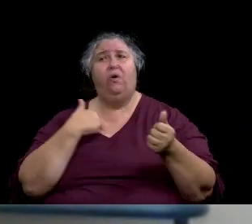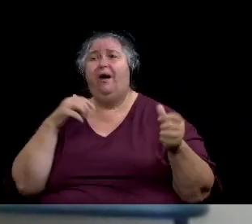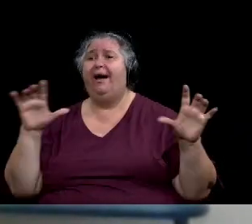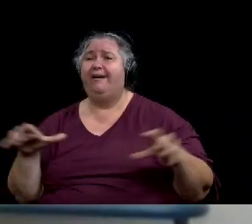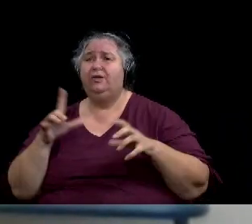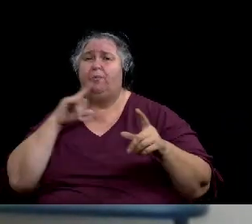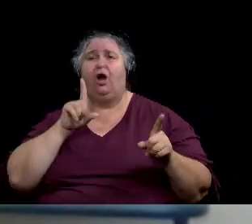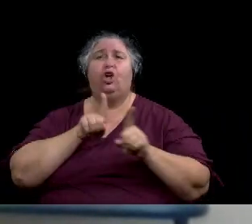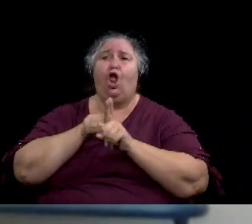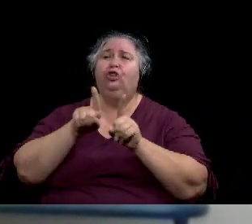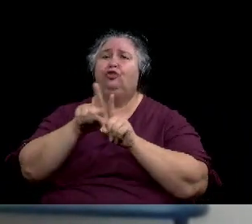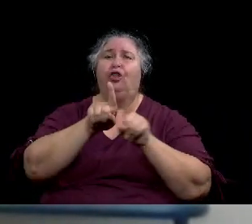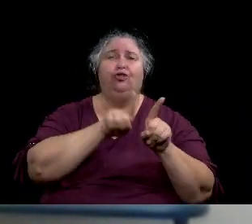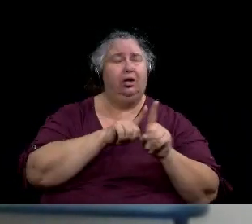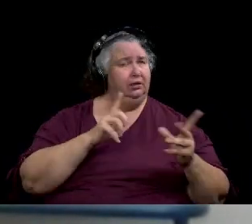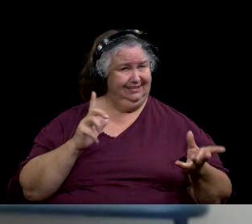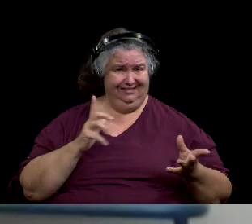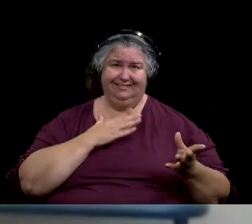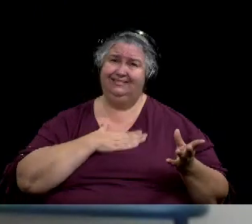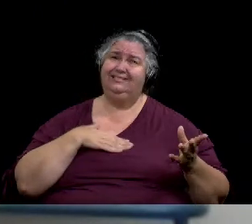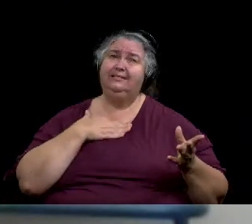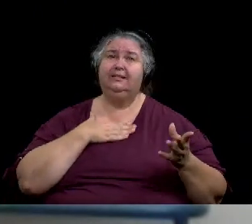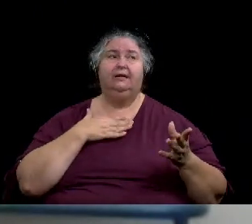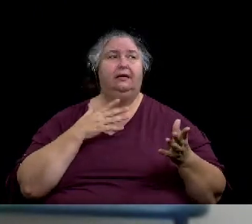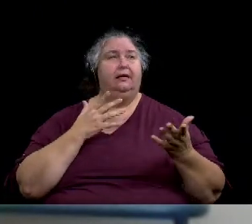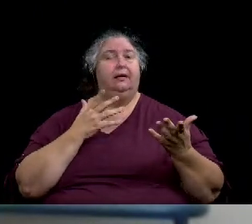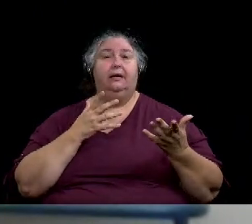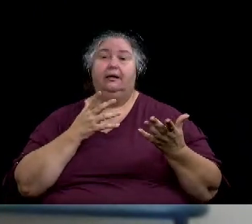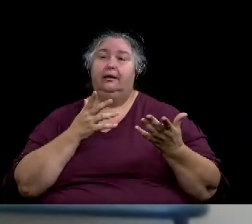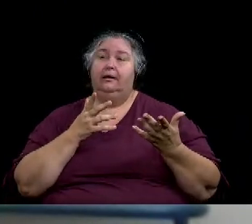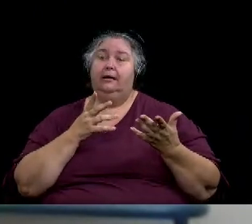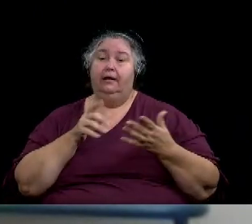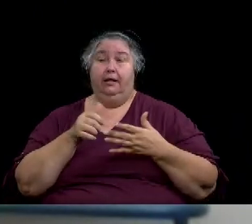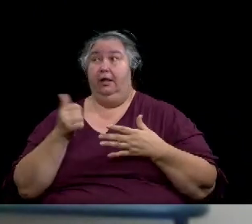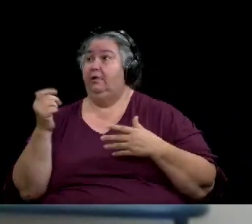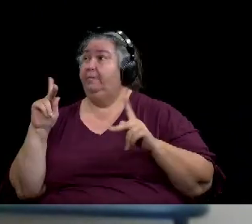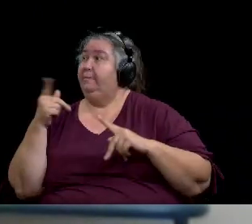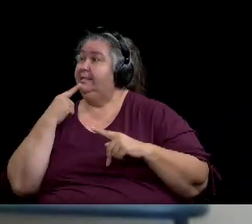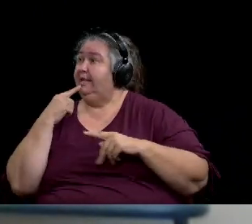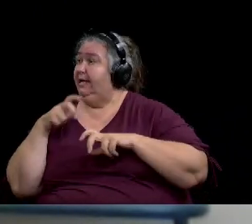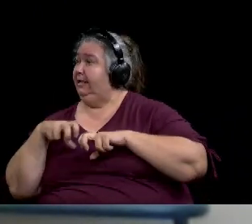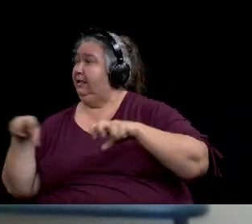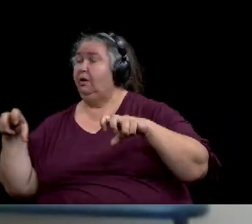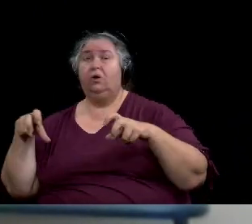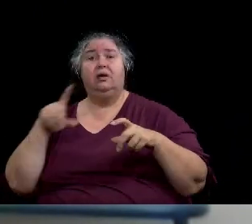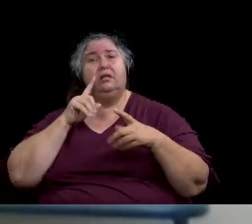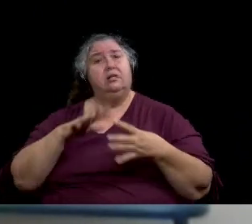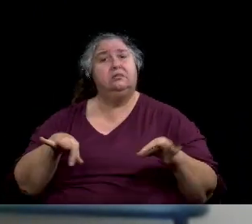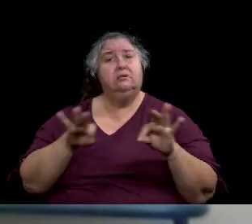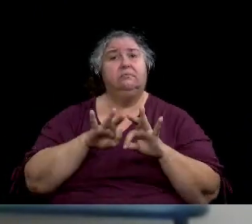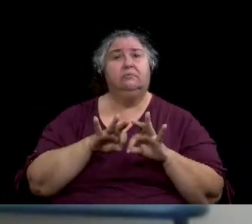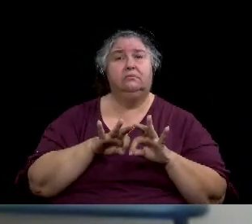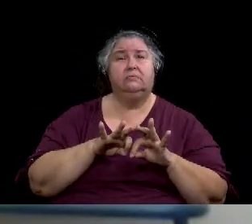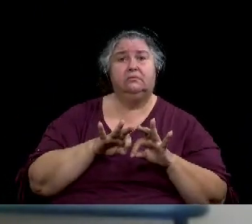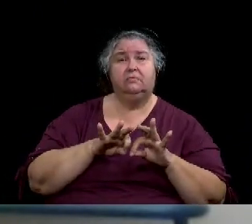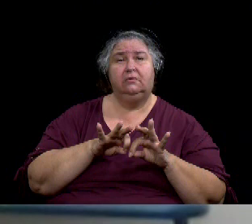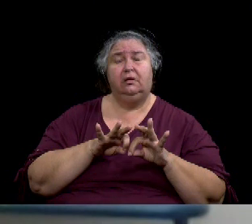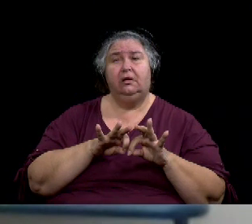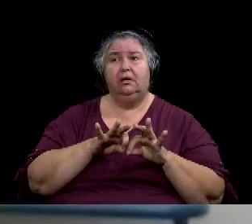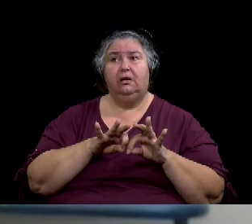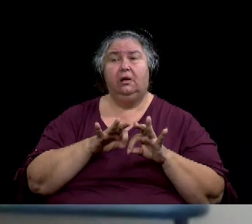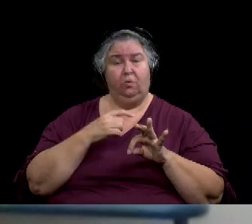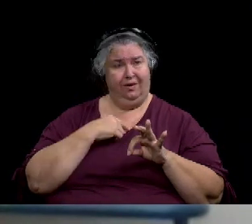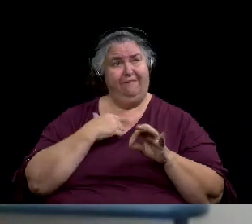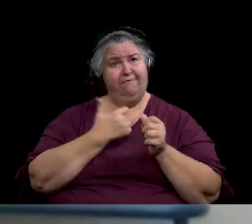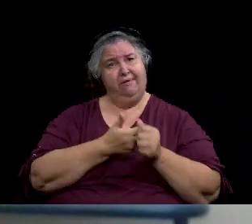close contact with other people. And as others have said on this program, it's important that we do these